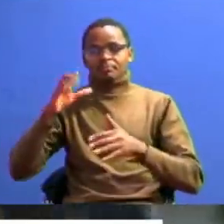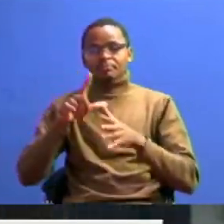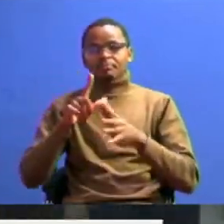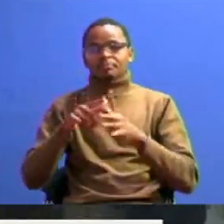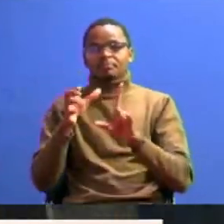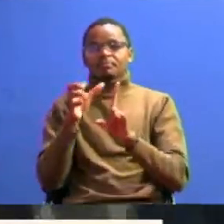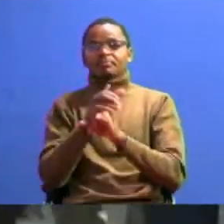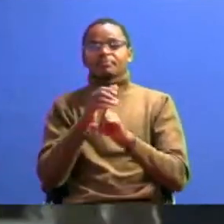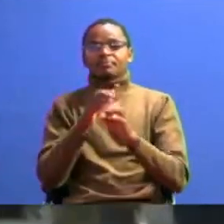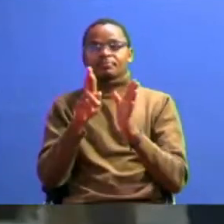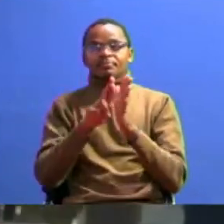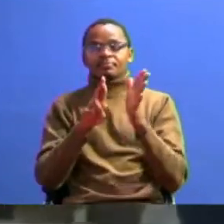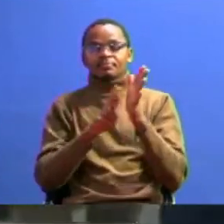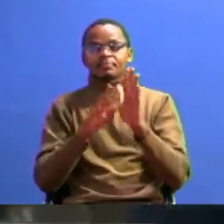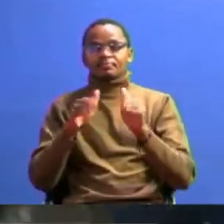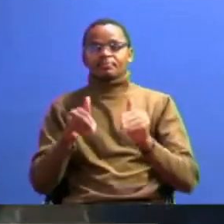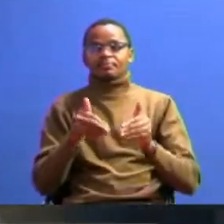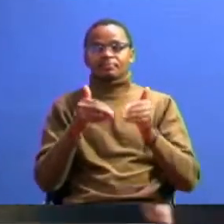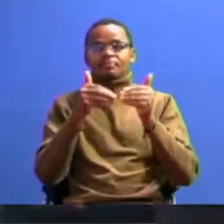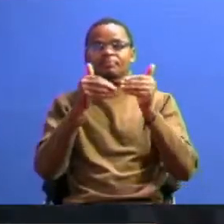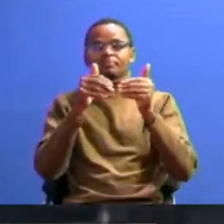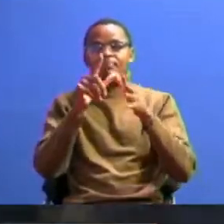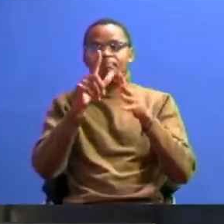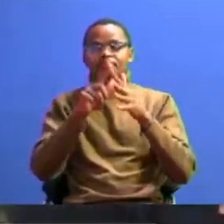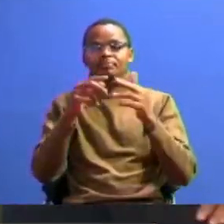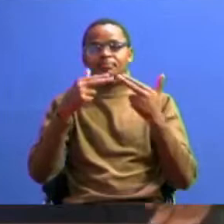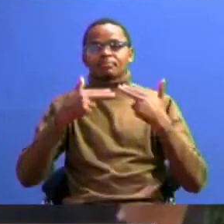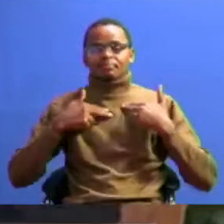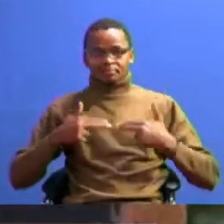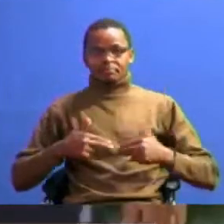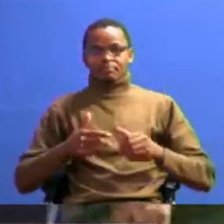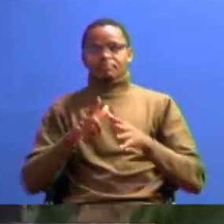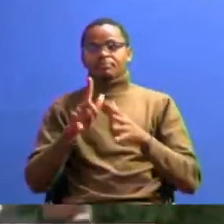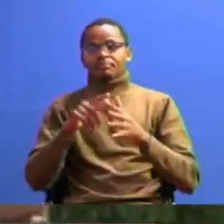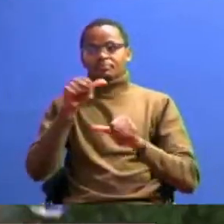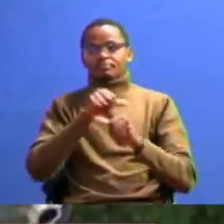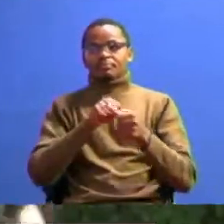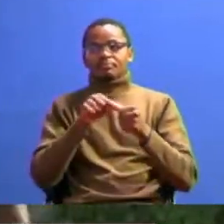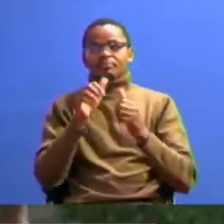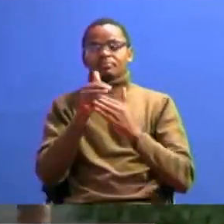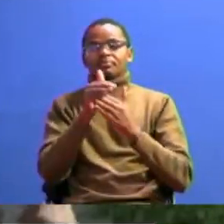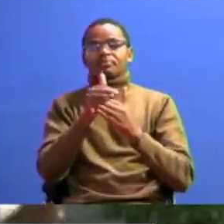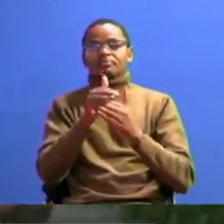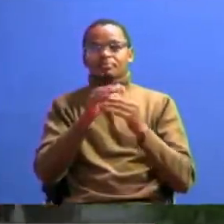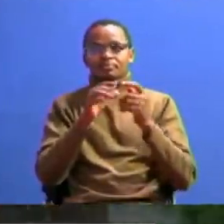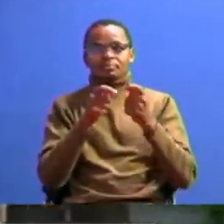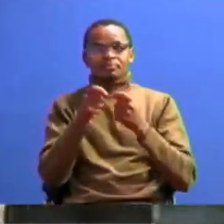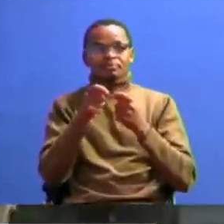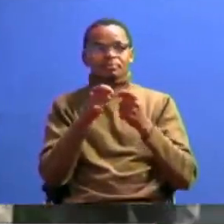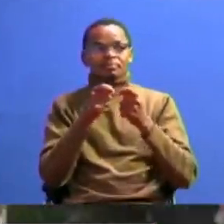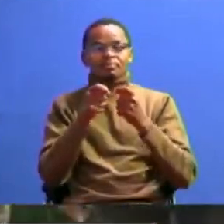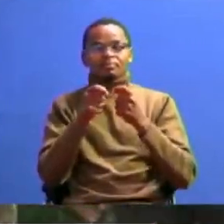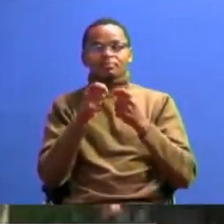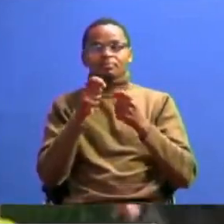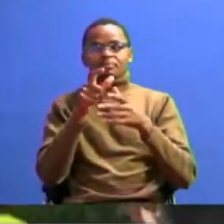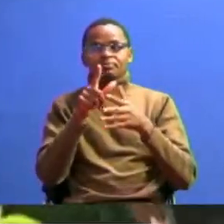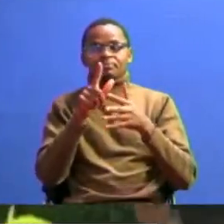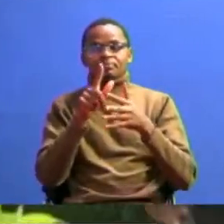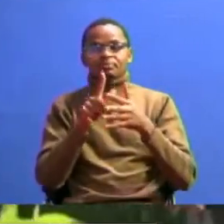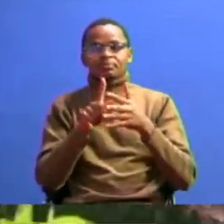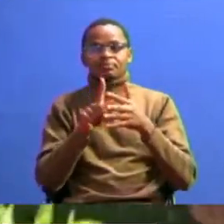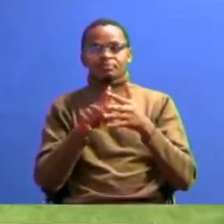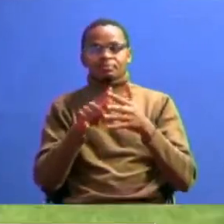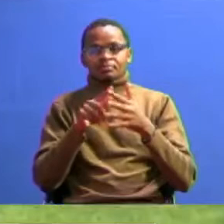the recommendations provided by the Mental Health Task Force regarding leadership and governance, in which several crucial topics